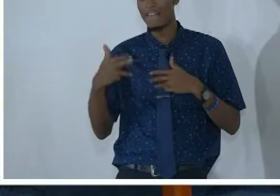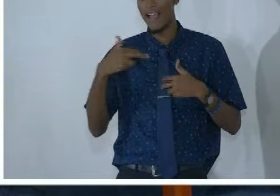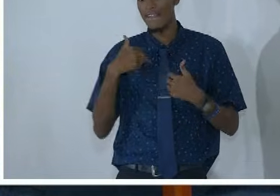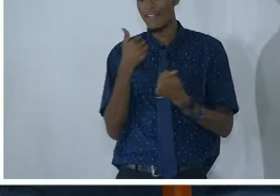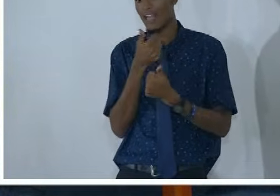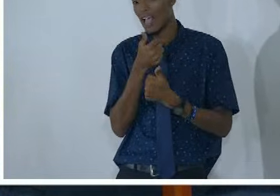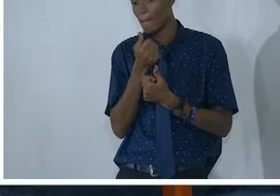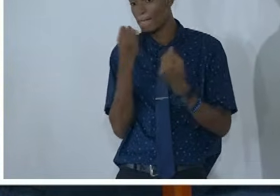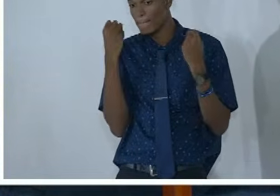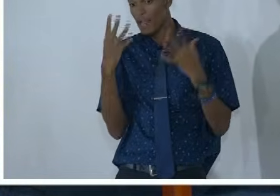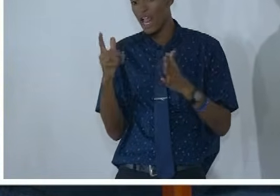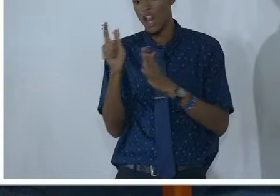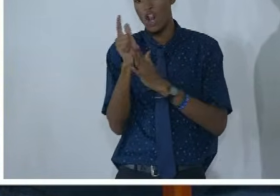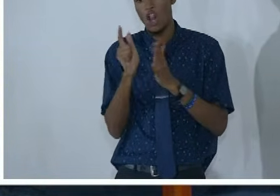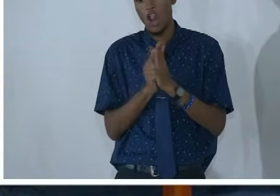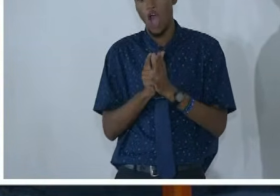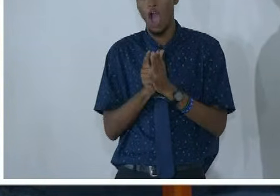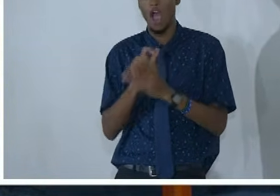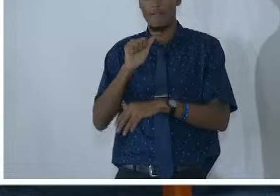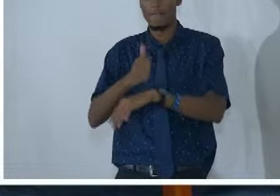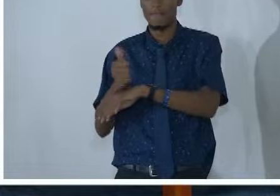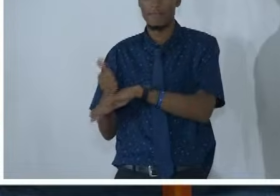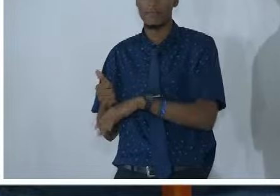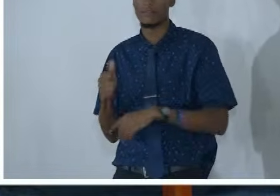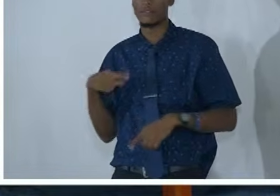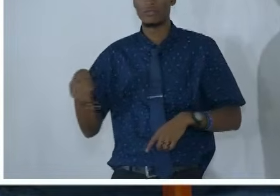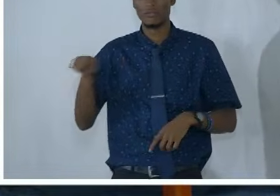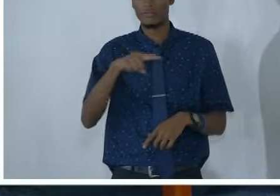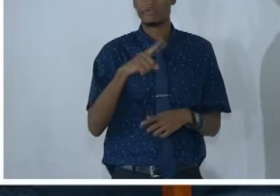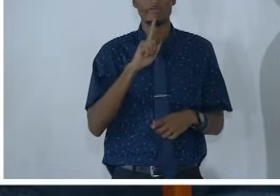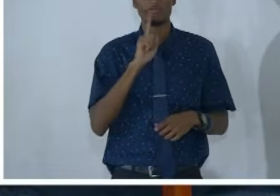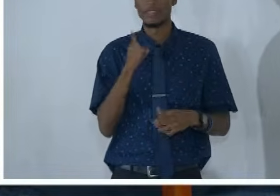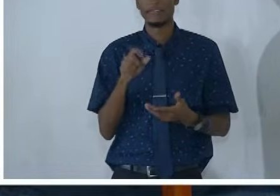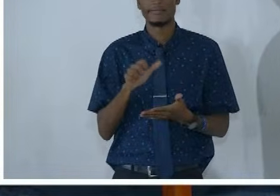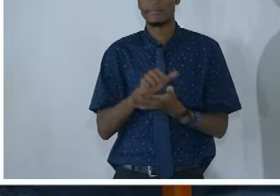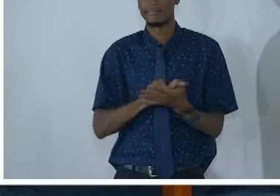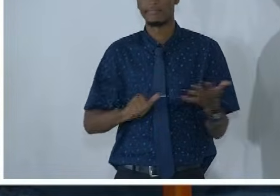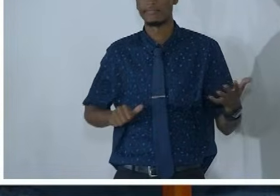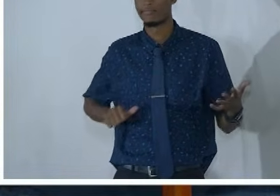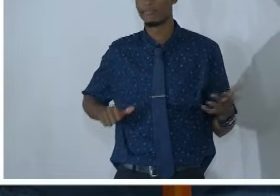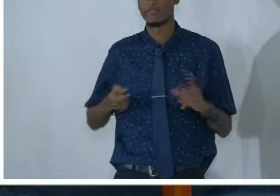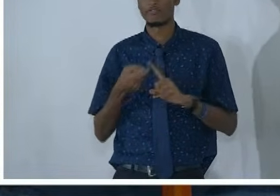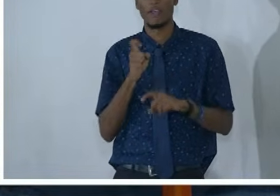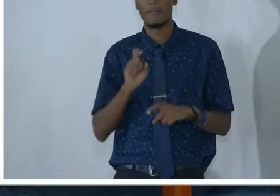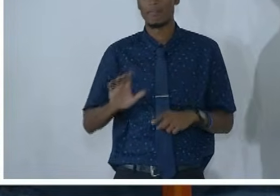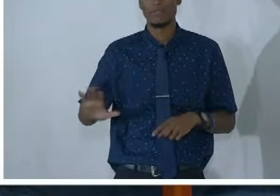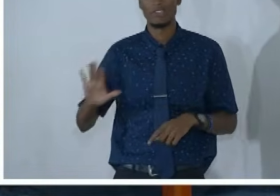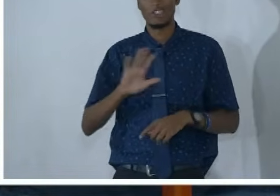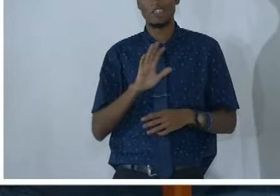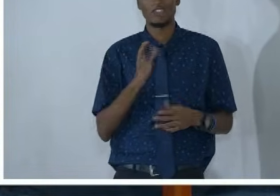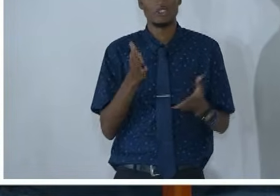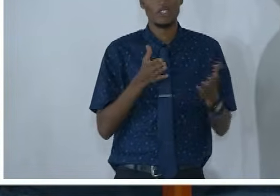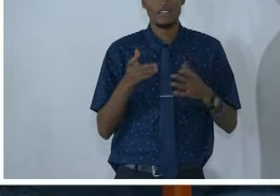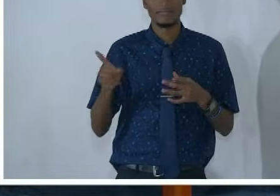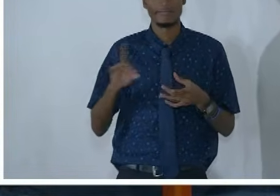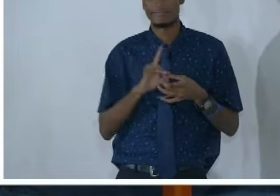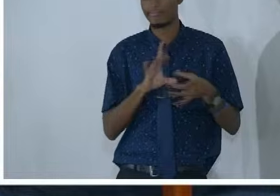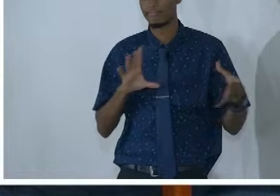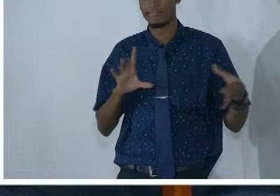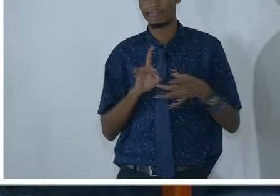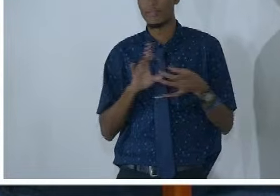no longer offer those services. They have completely withdrawn from those services because the costs and burdens